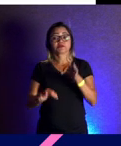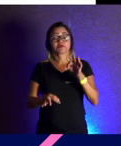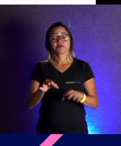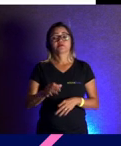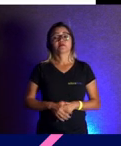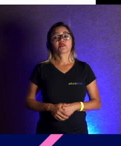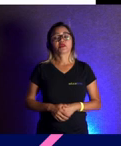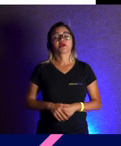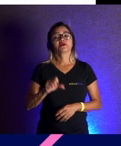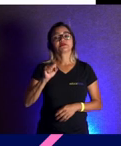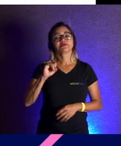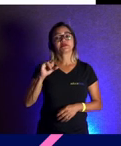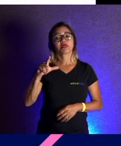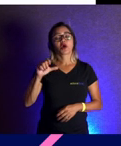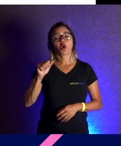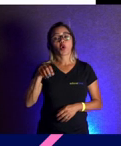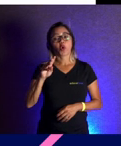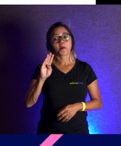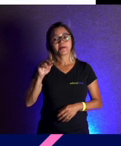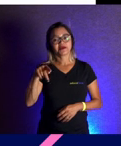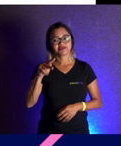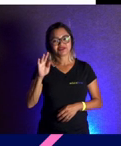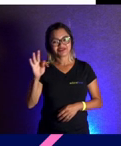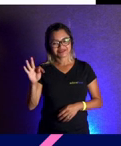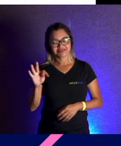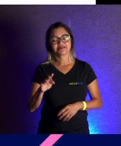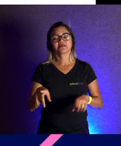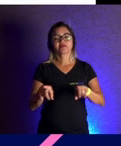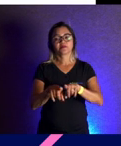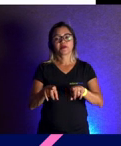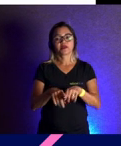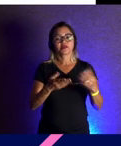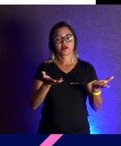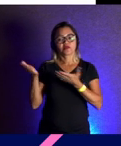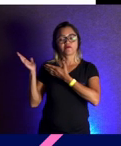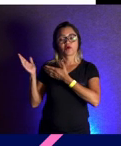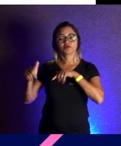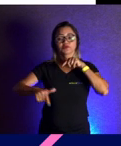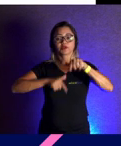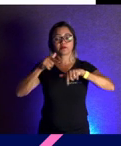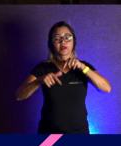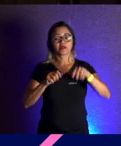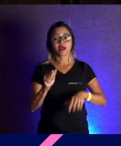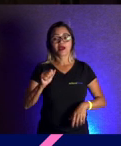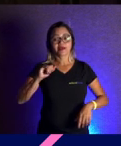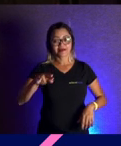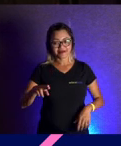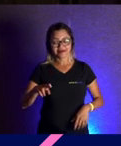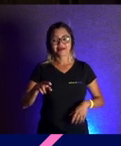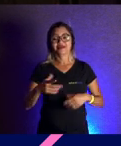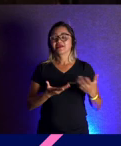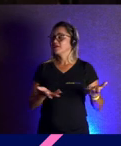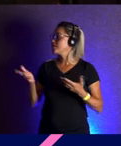of the world criminal in the bottom program. That's the world criminal program. There's two.